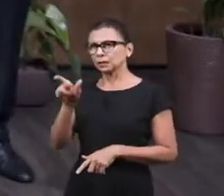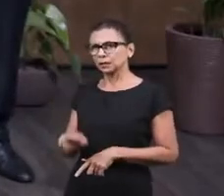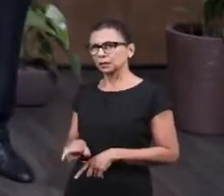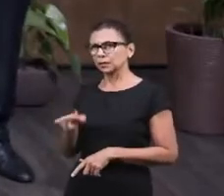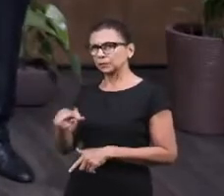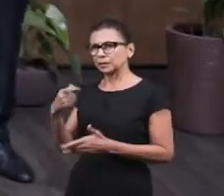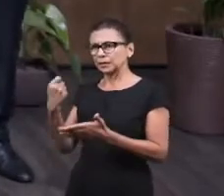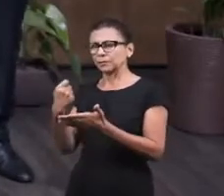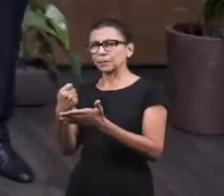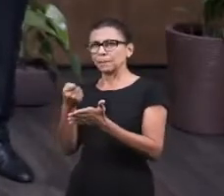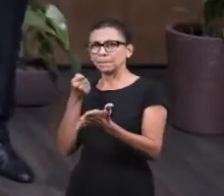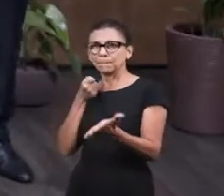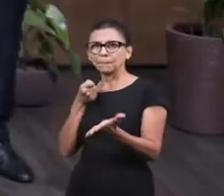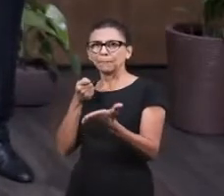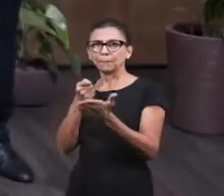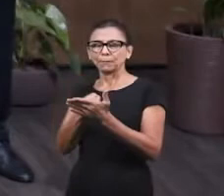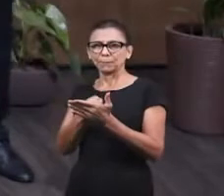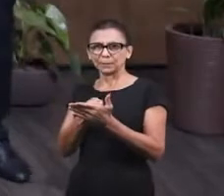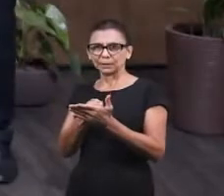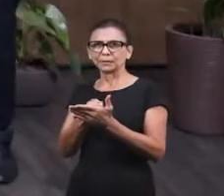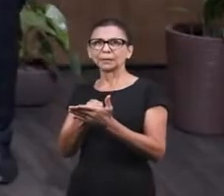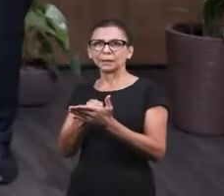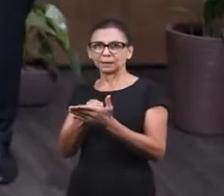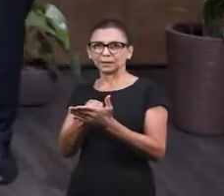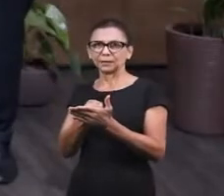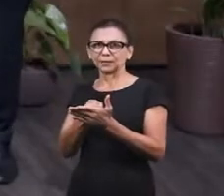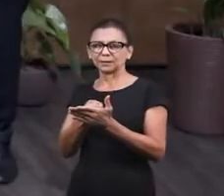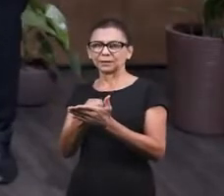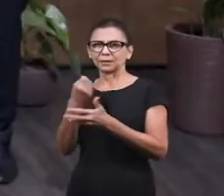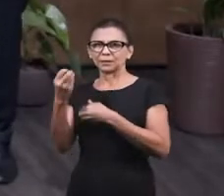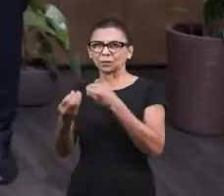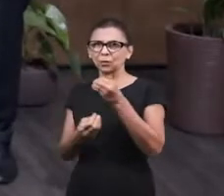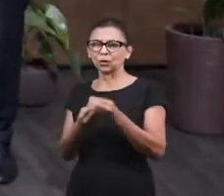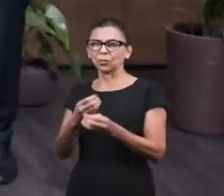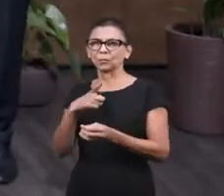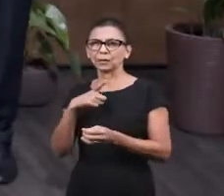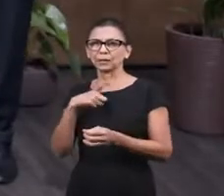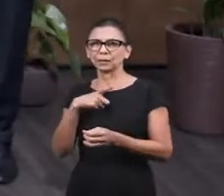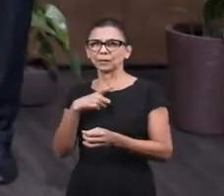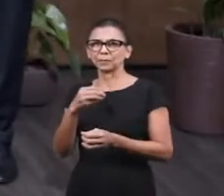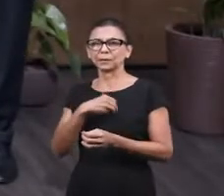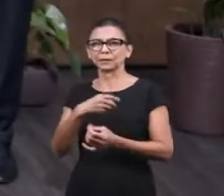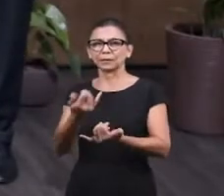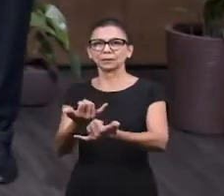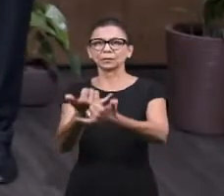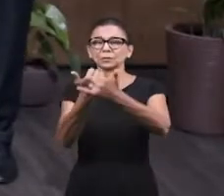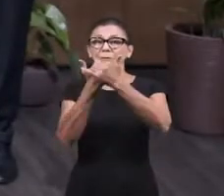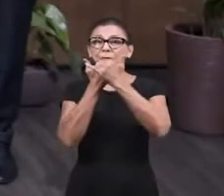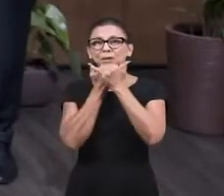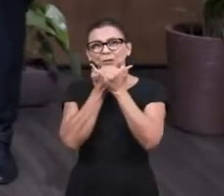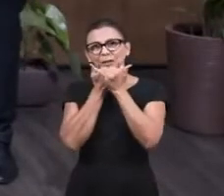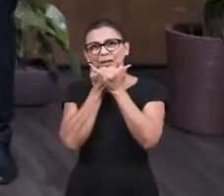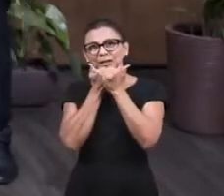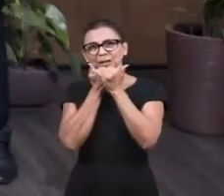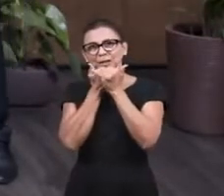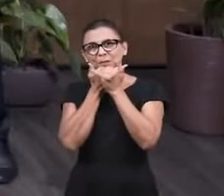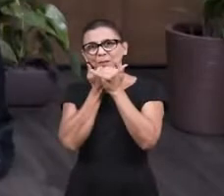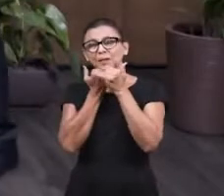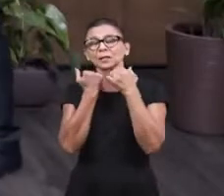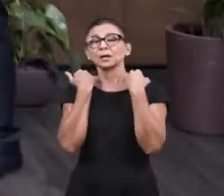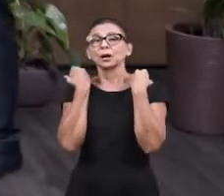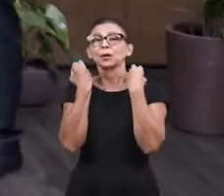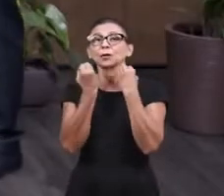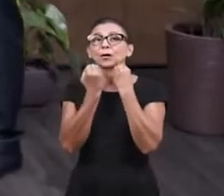obtain forgiveness of his sins and salvation. But observe here, this debt